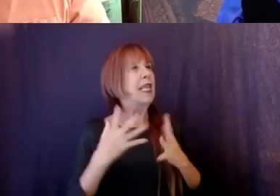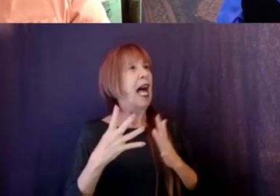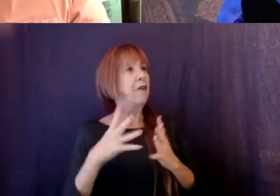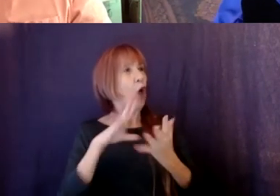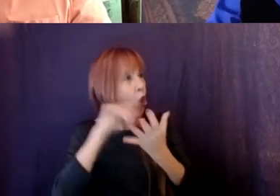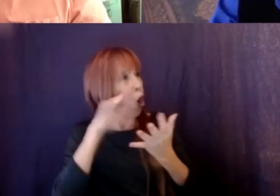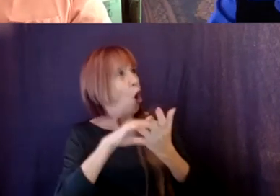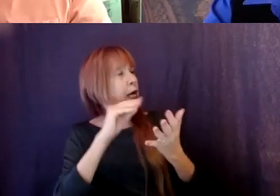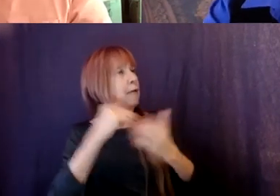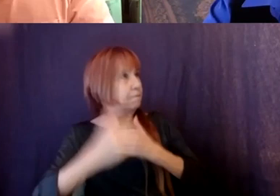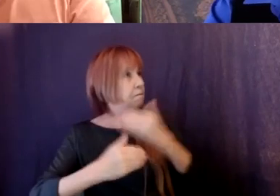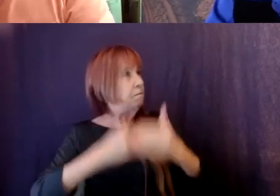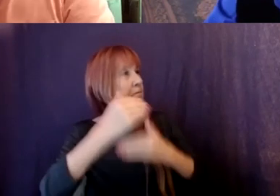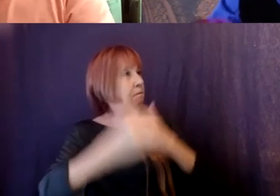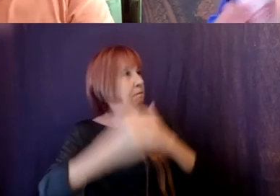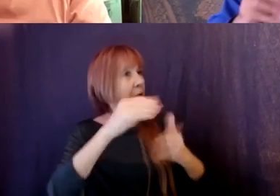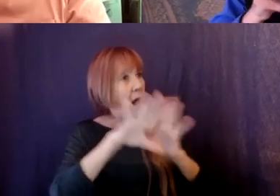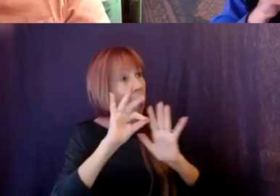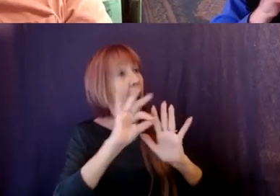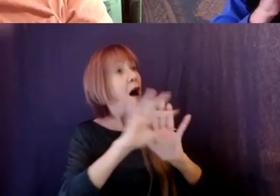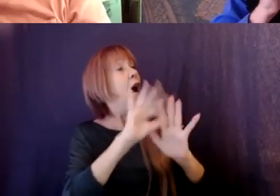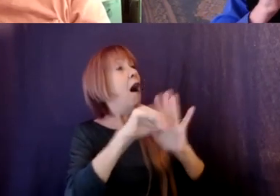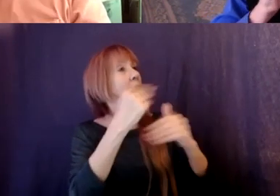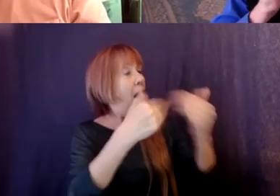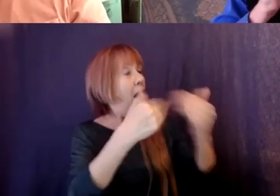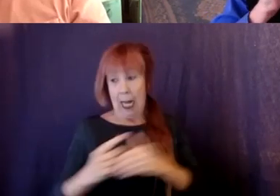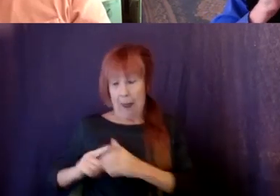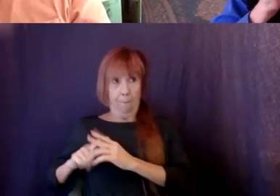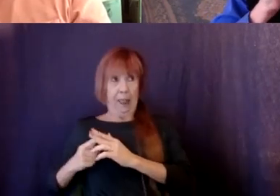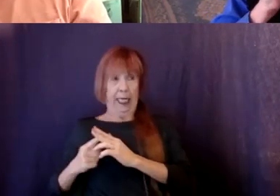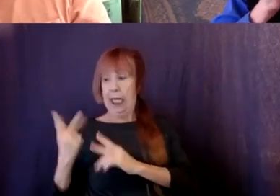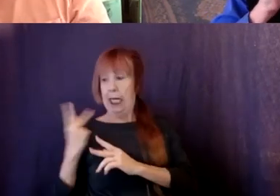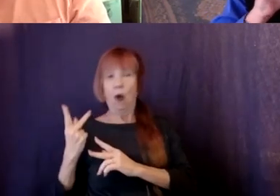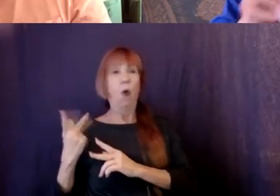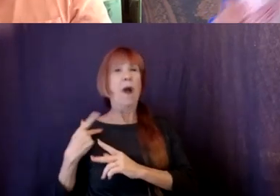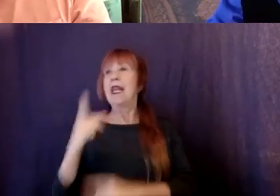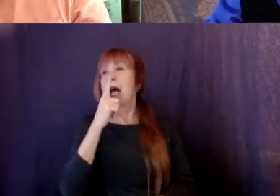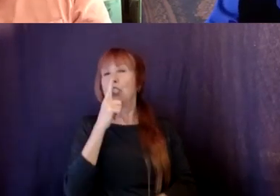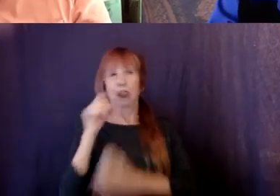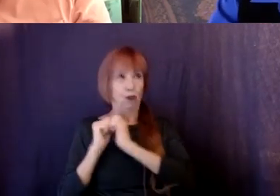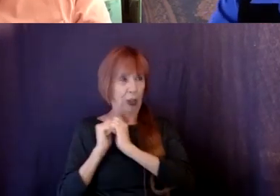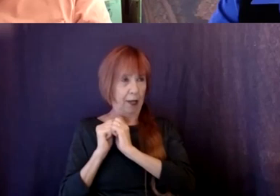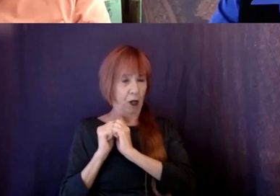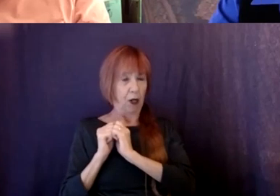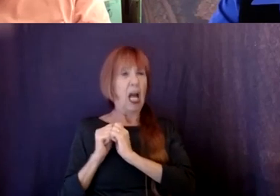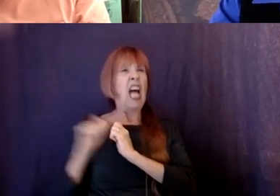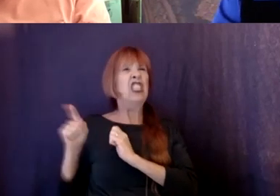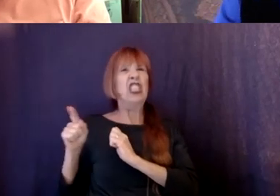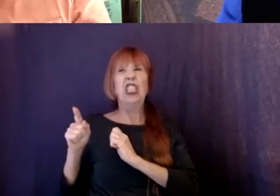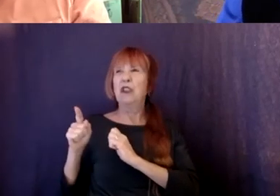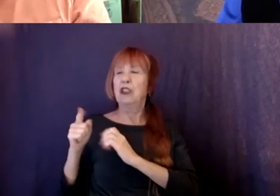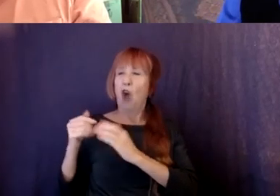way. And initially, Nicole and I had had lunch together as she was wrapping up her